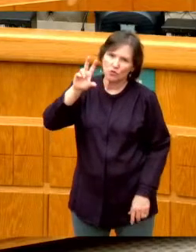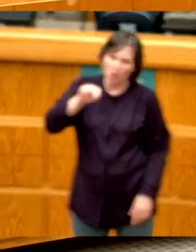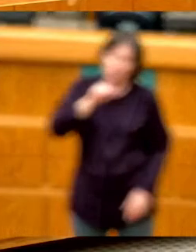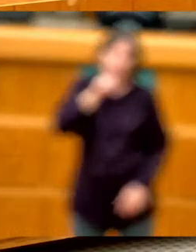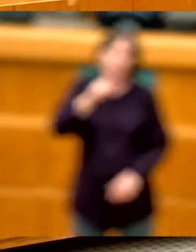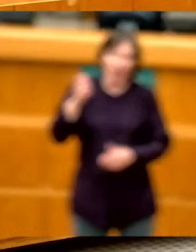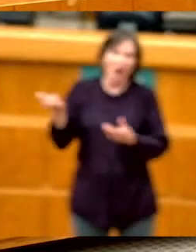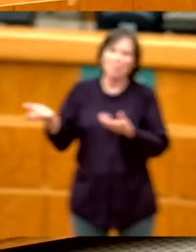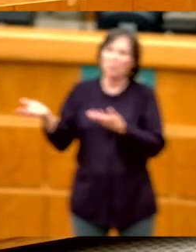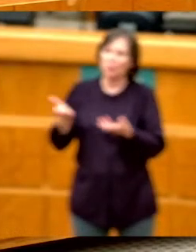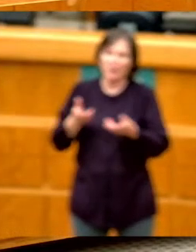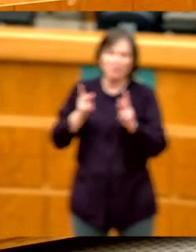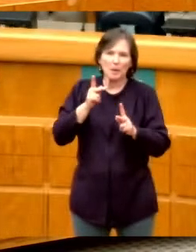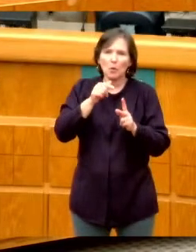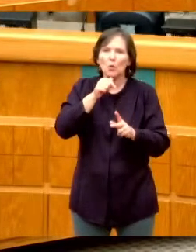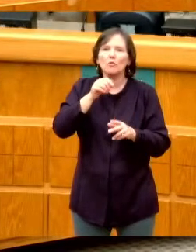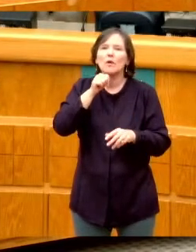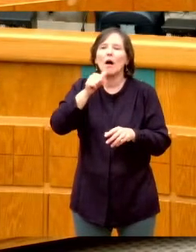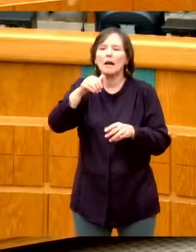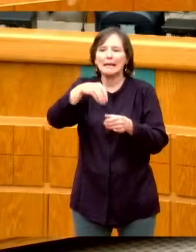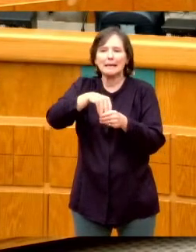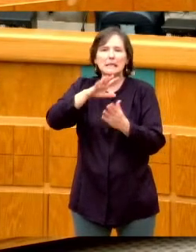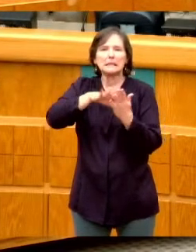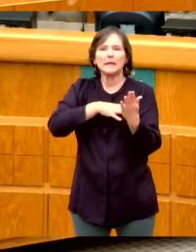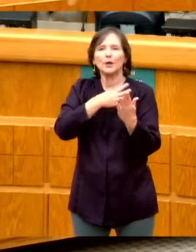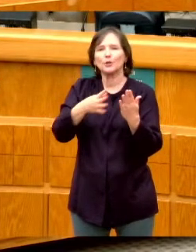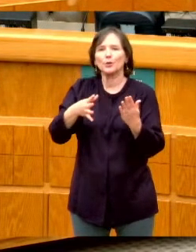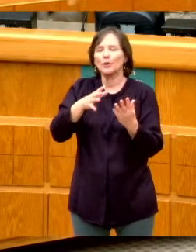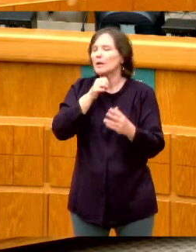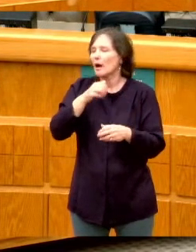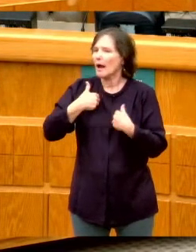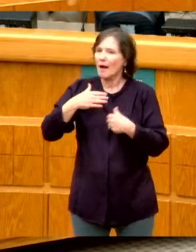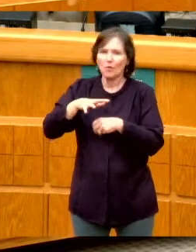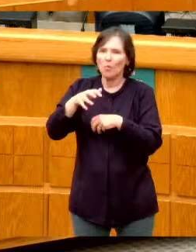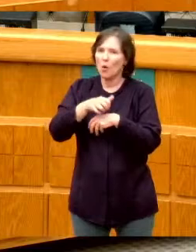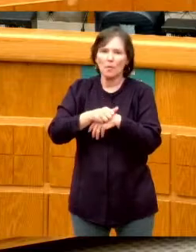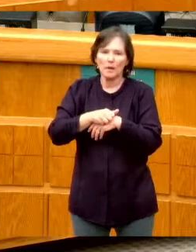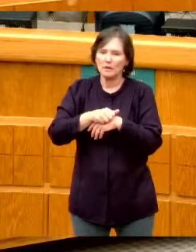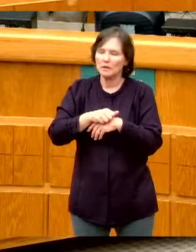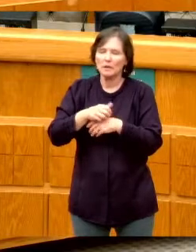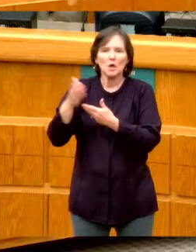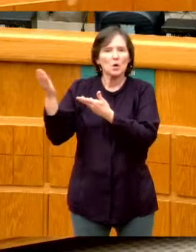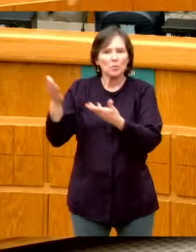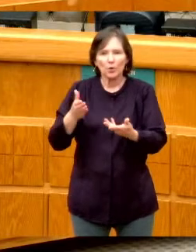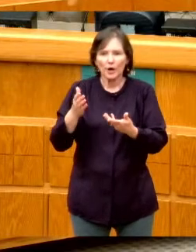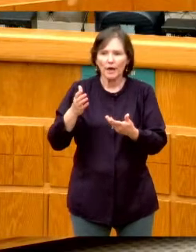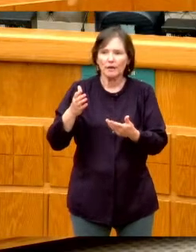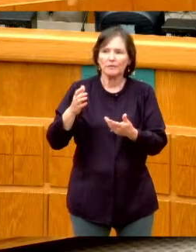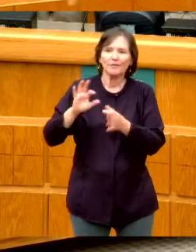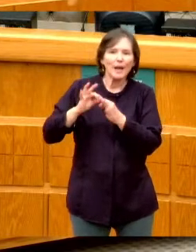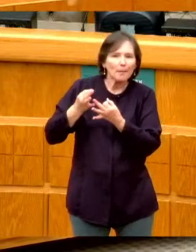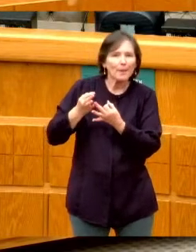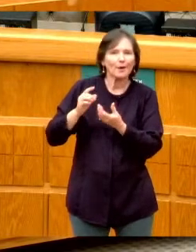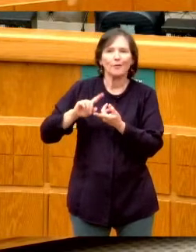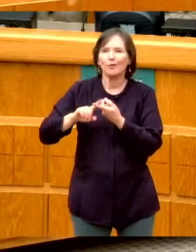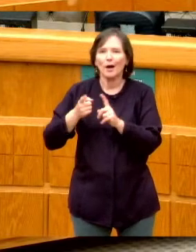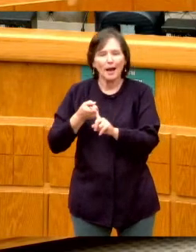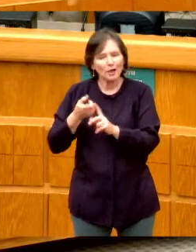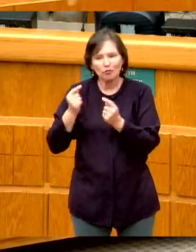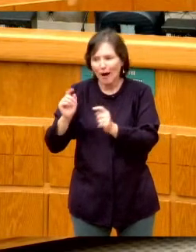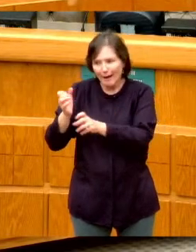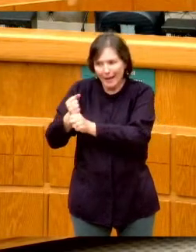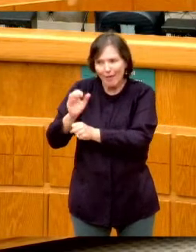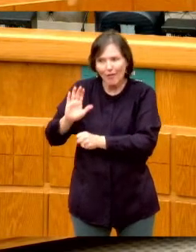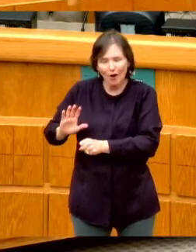days before or somewhere thereabout. So no, you can't bring a relative with you and try to get them a first dose